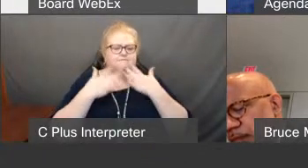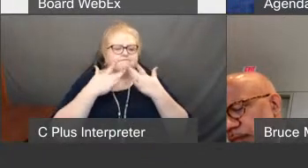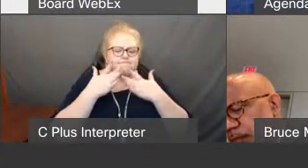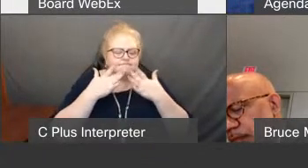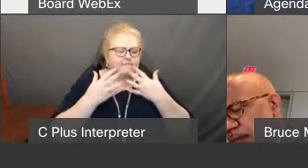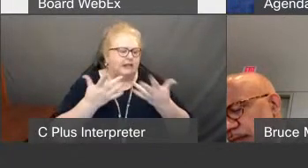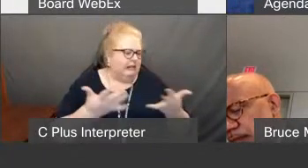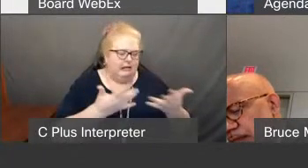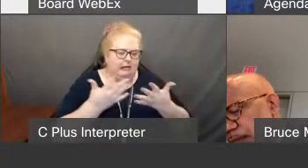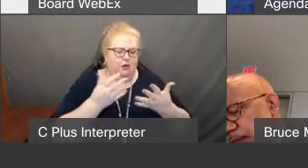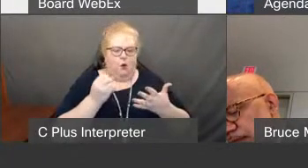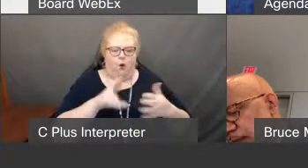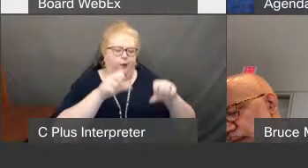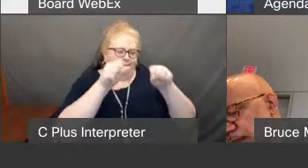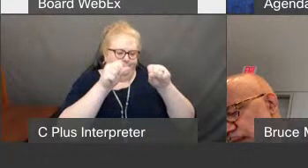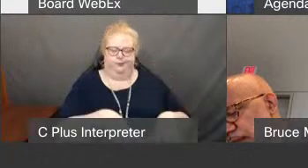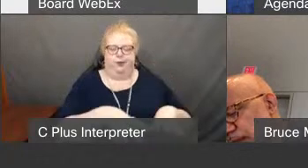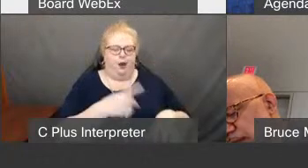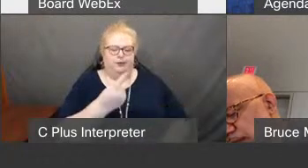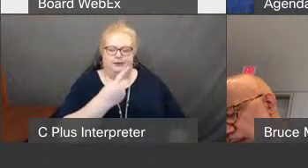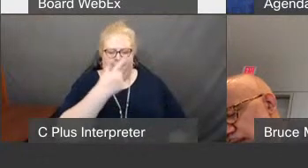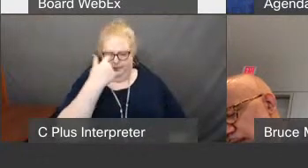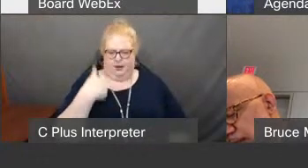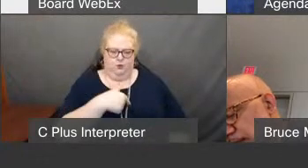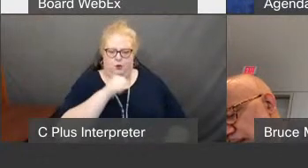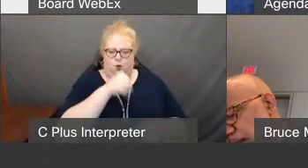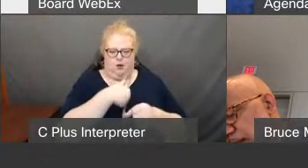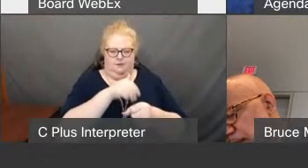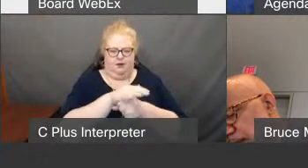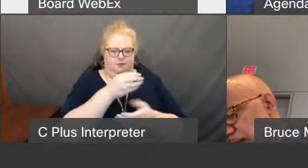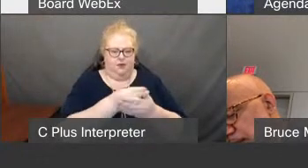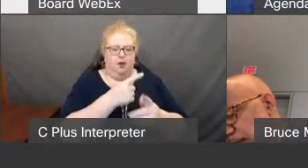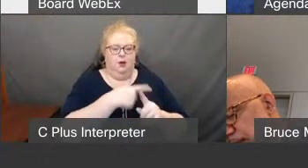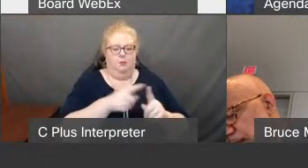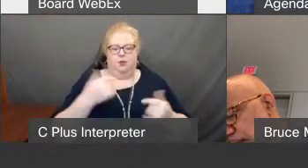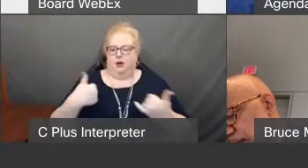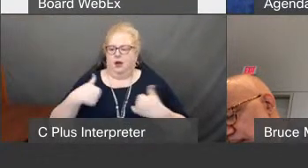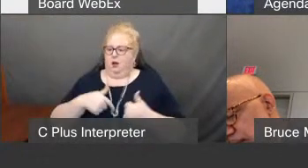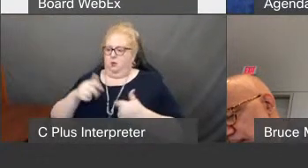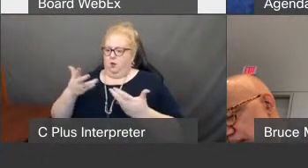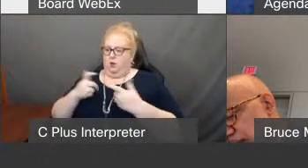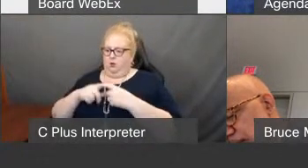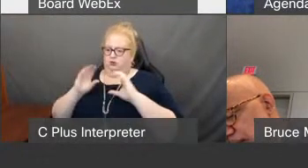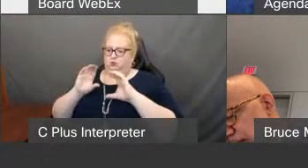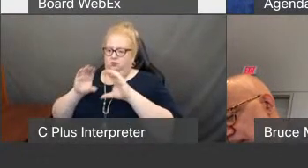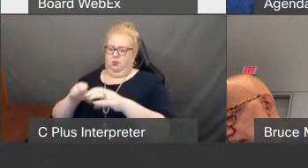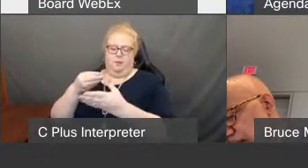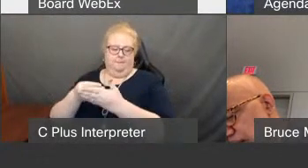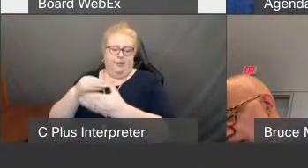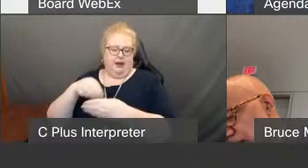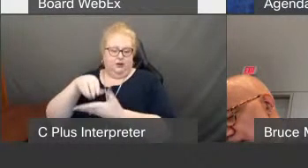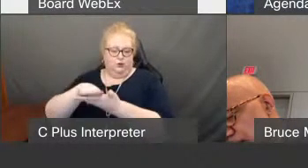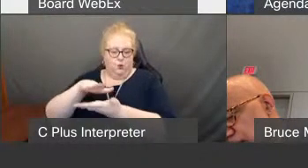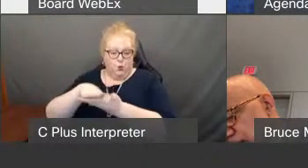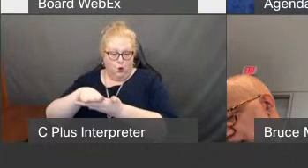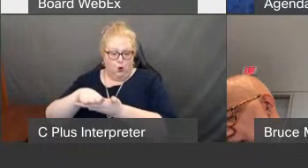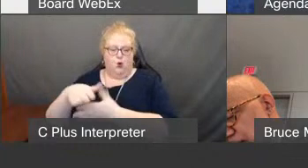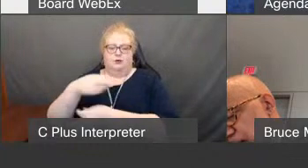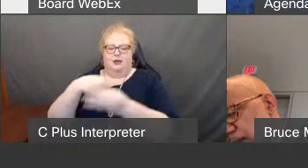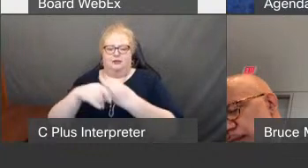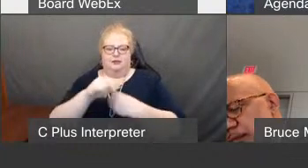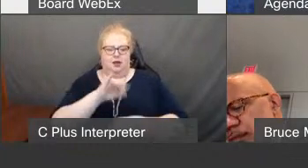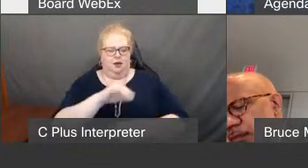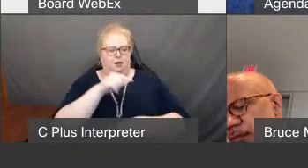do something, but we are putting money into schools rather than into buildings